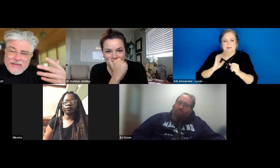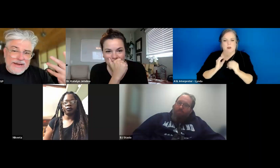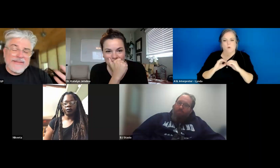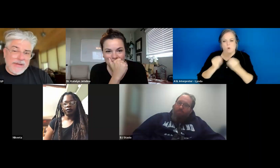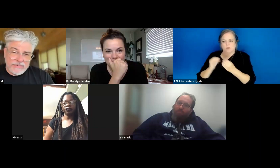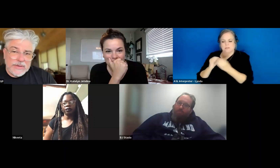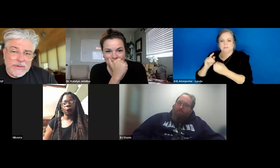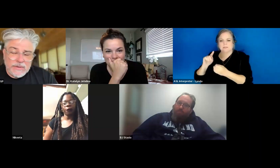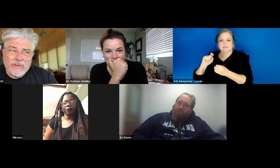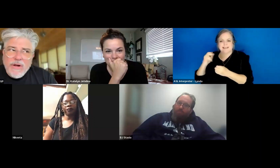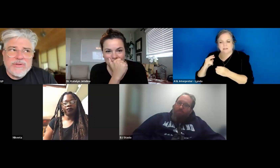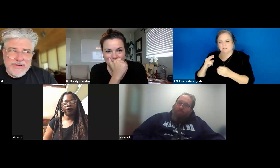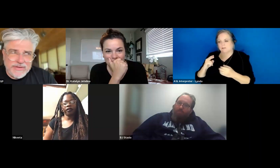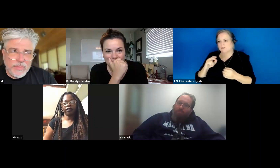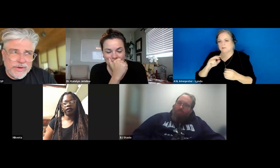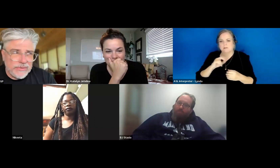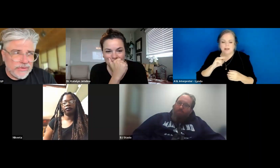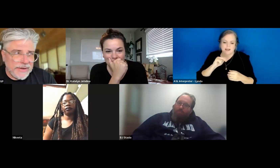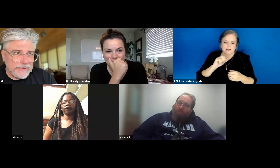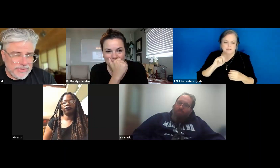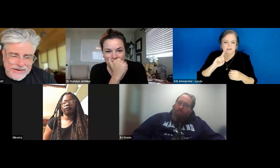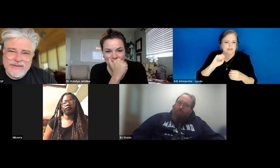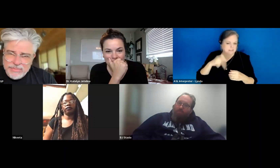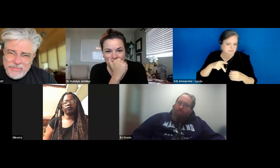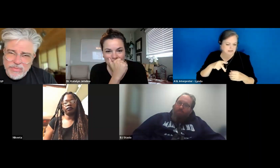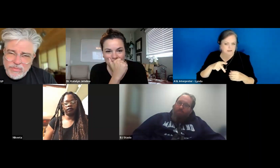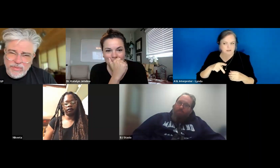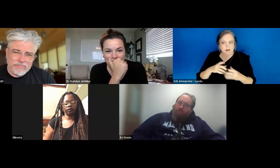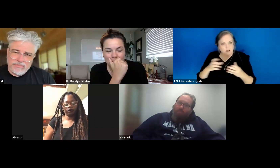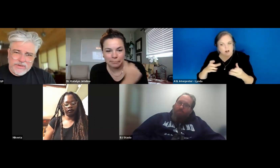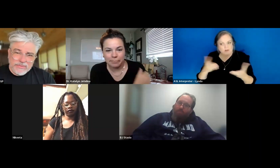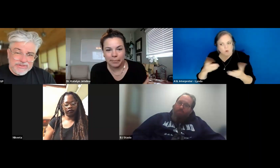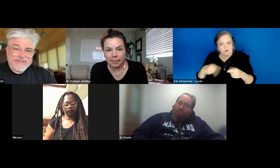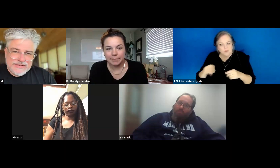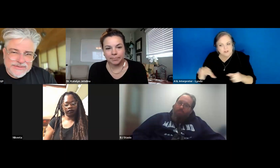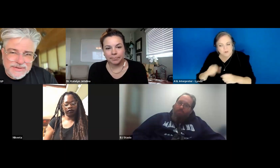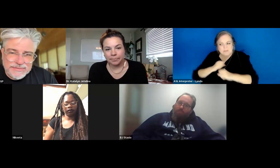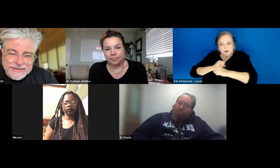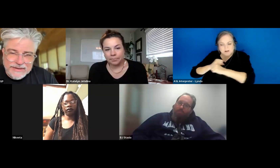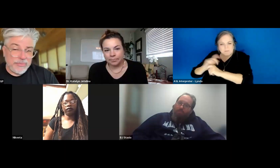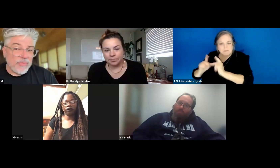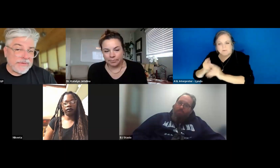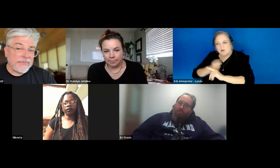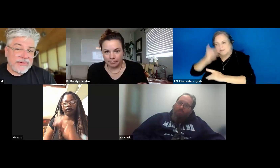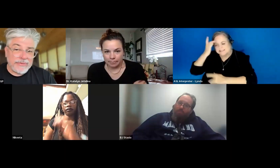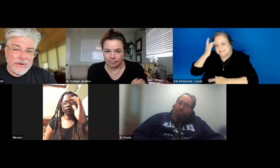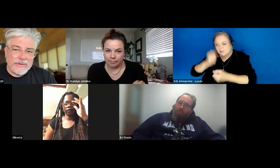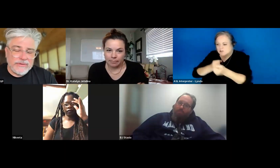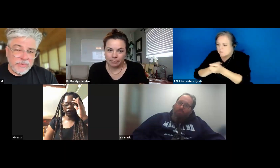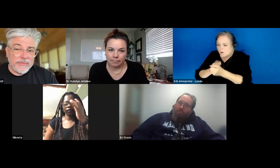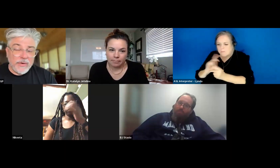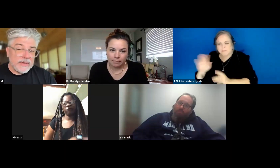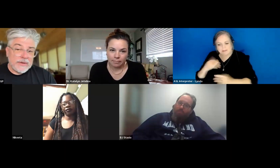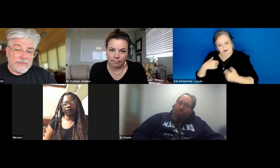NADSP. There's a large piece of what we do is about protecting people from, diseases and stuff like that, supporting people's health and